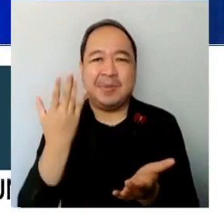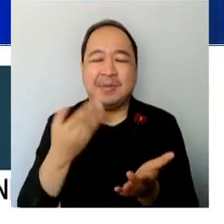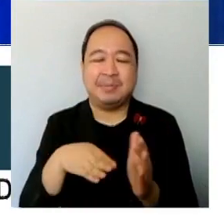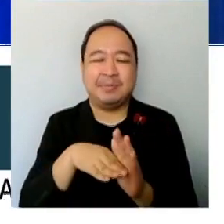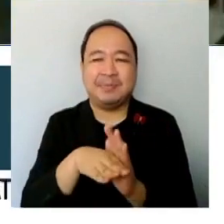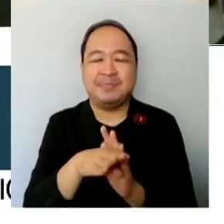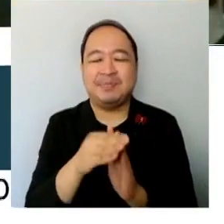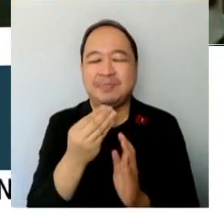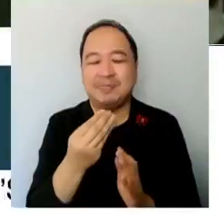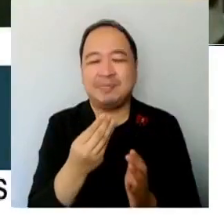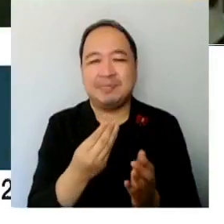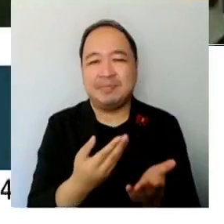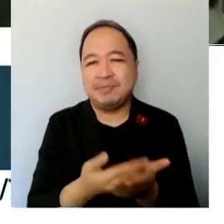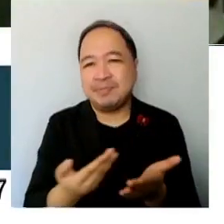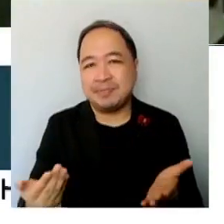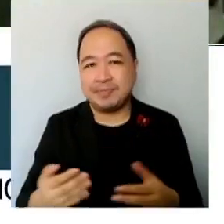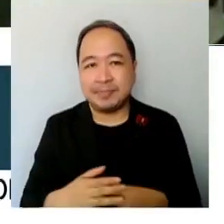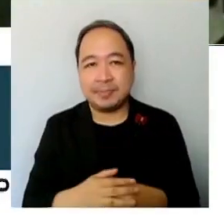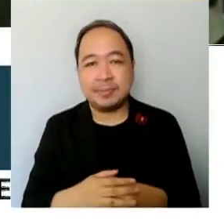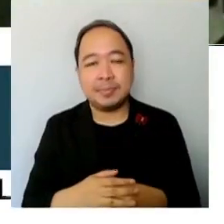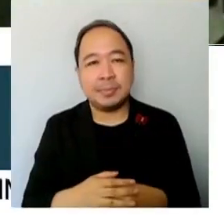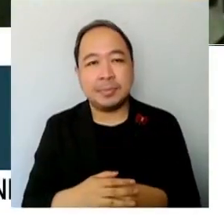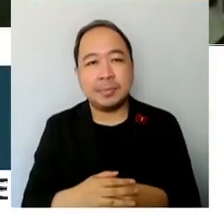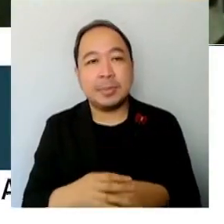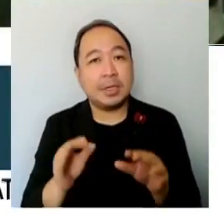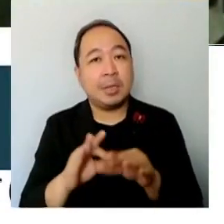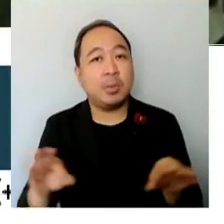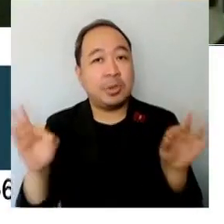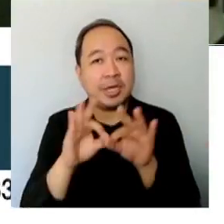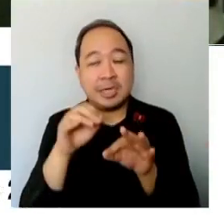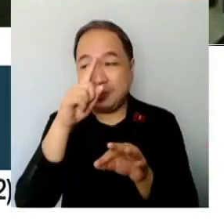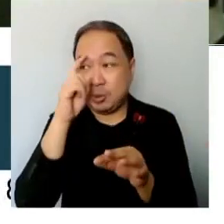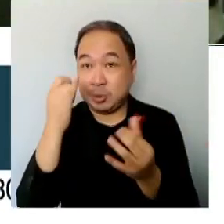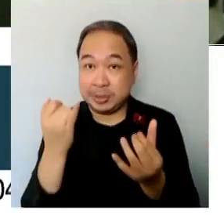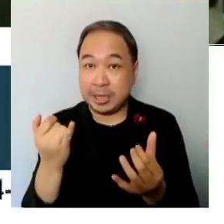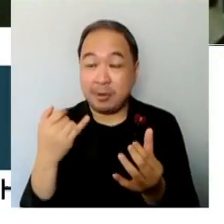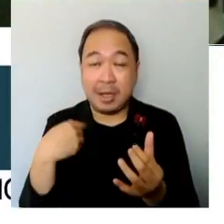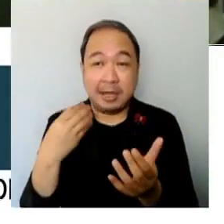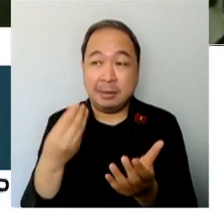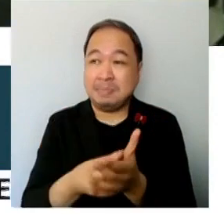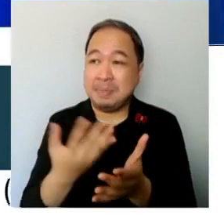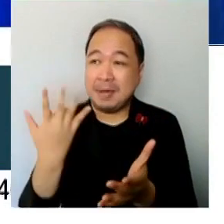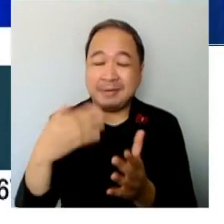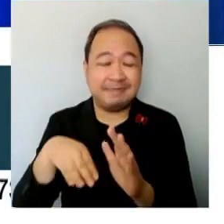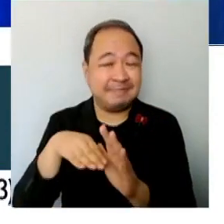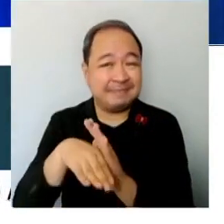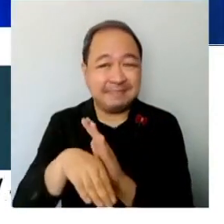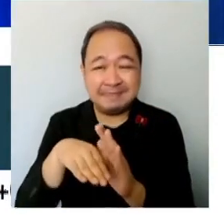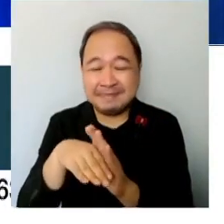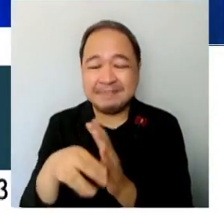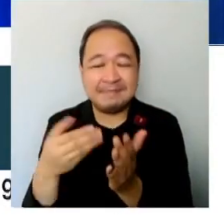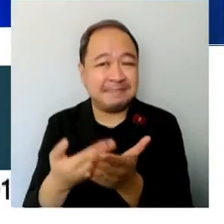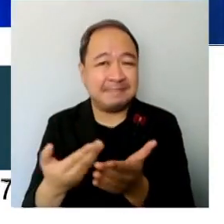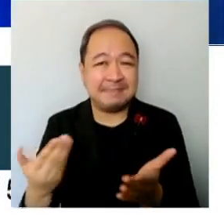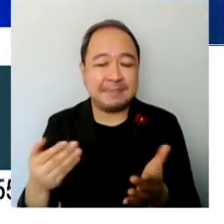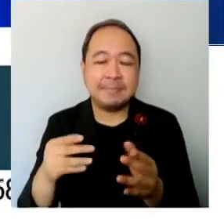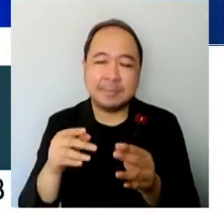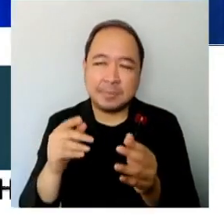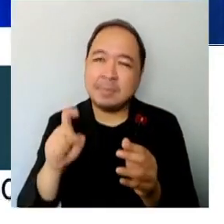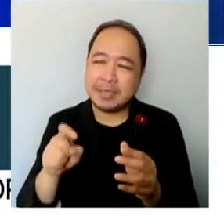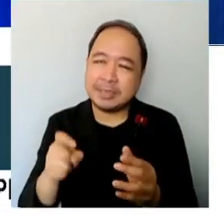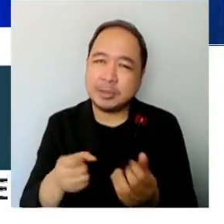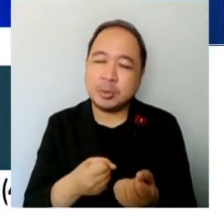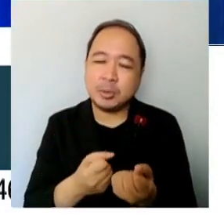Napaka-importante rin, sabi namin, na since mataas ang inflation, siguro ipagpatuloy natin yung mga ayuda na